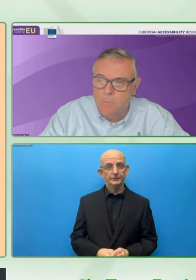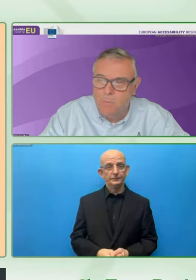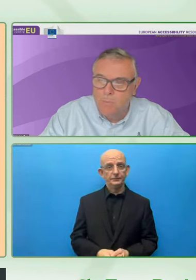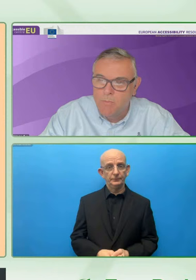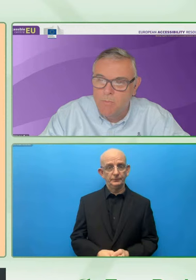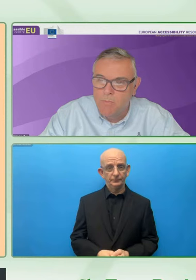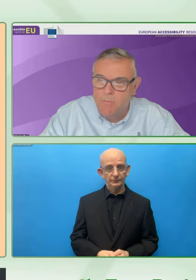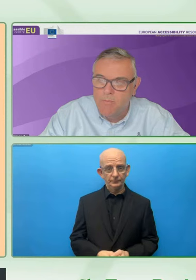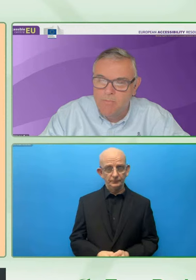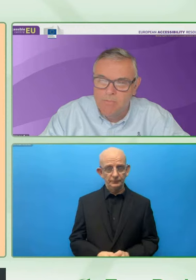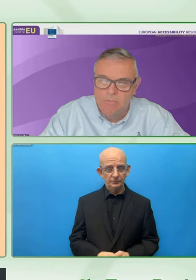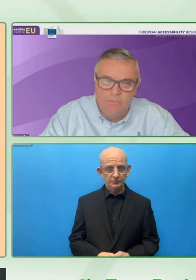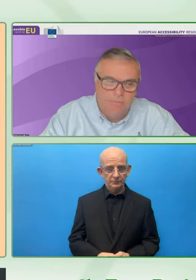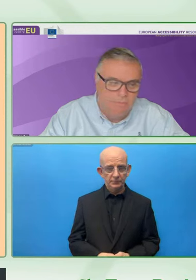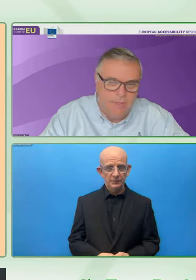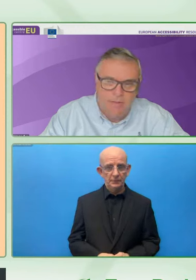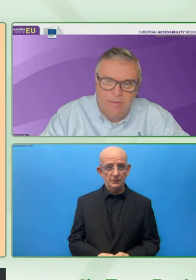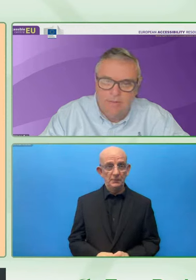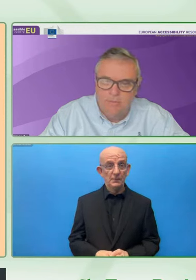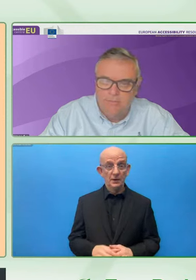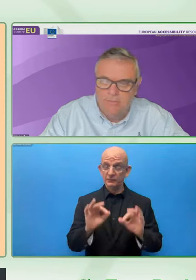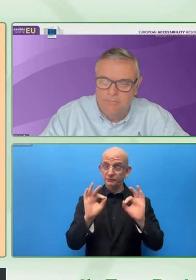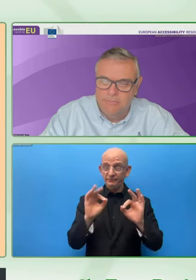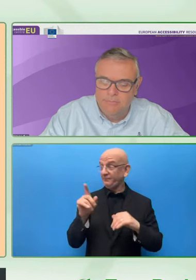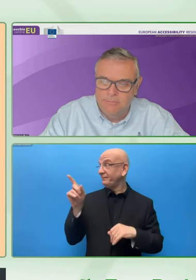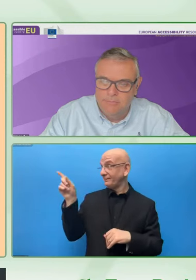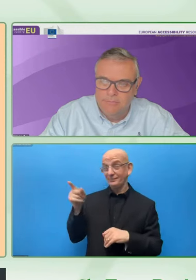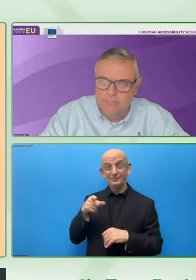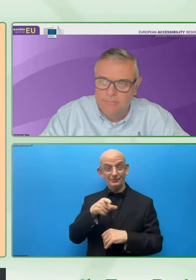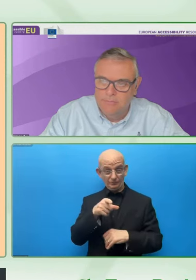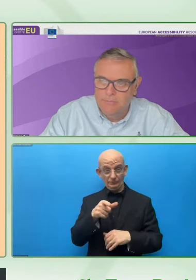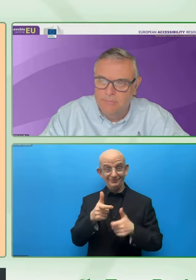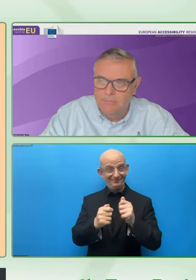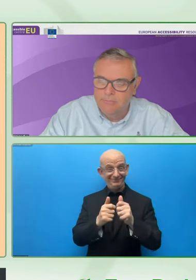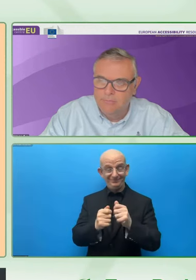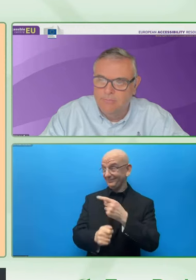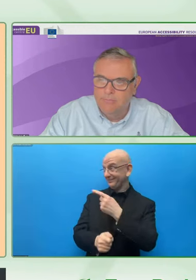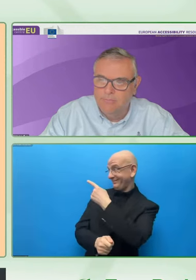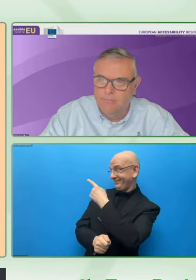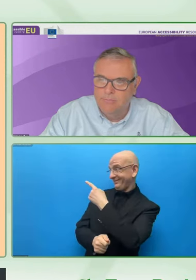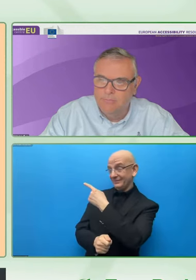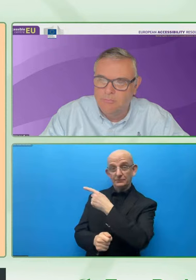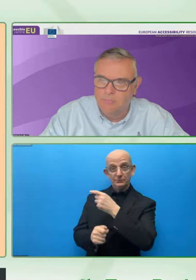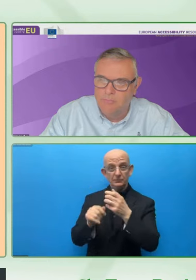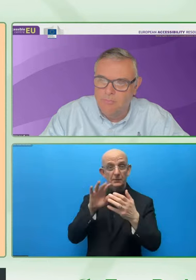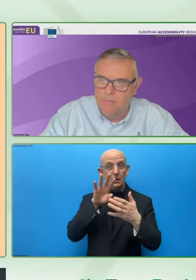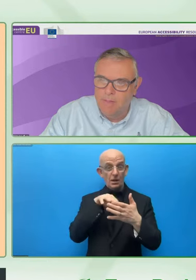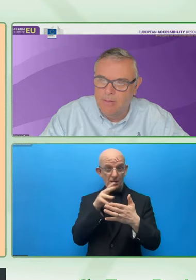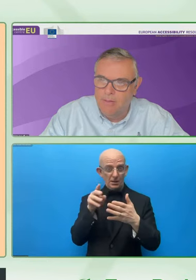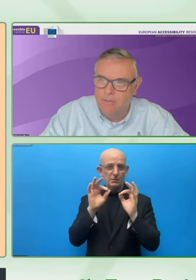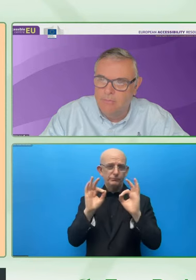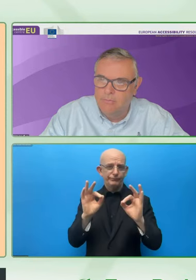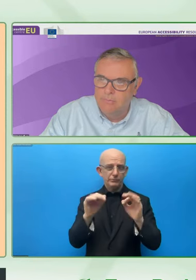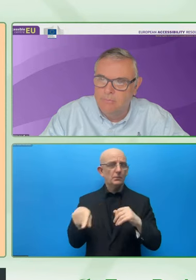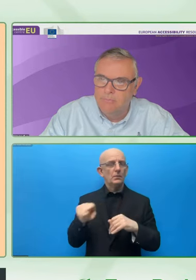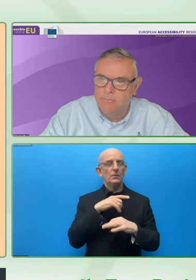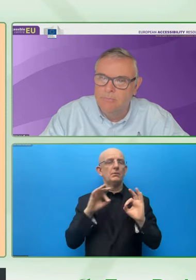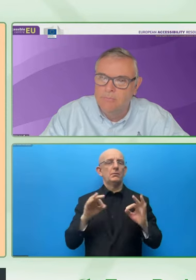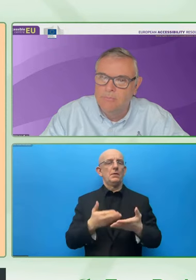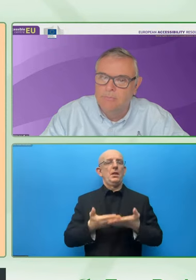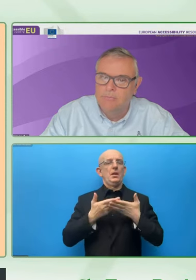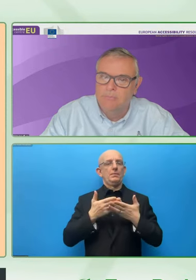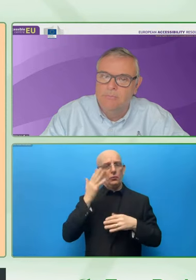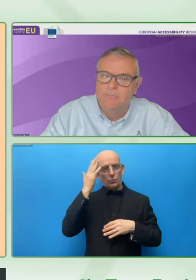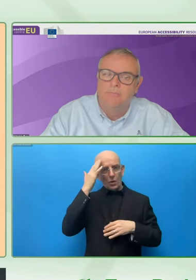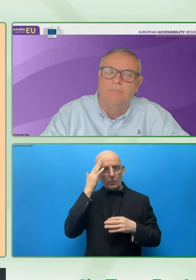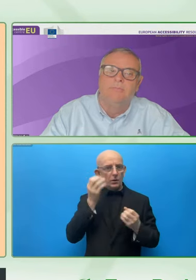Thank you for the explanation. I want to invite everybody to register. So we are now going on to the discussion about